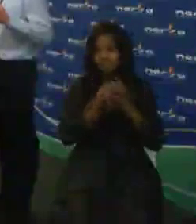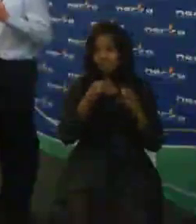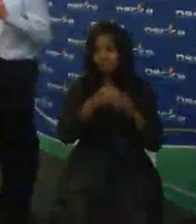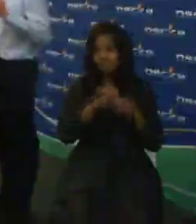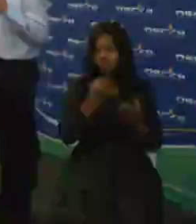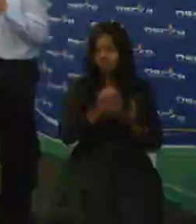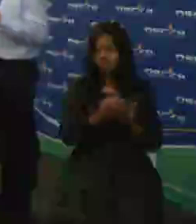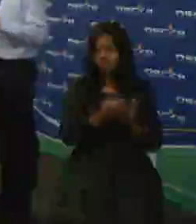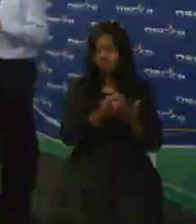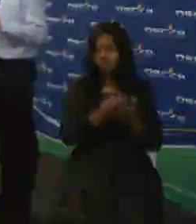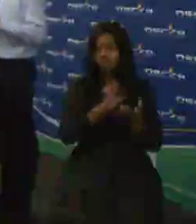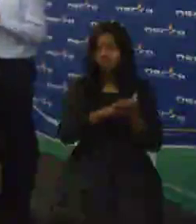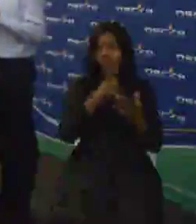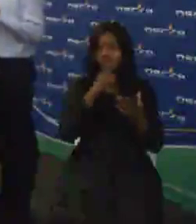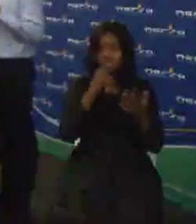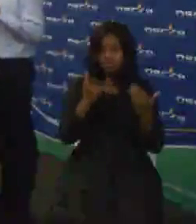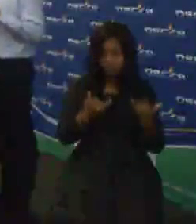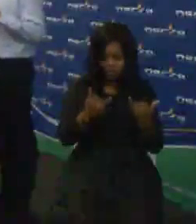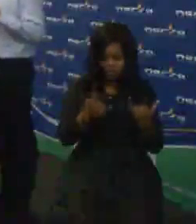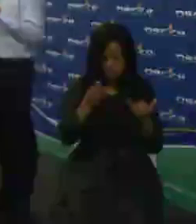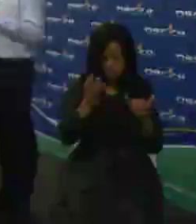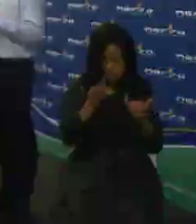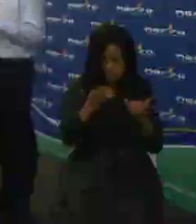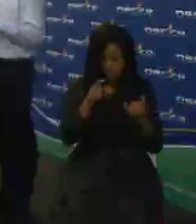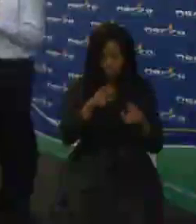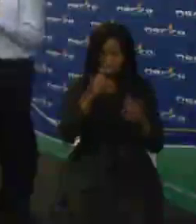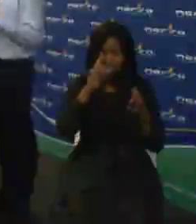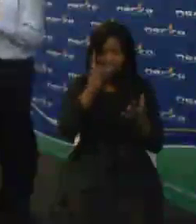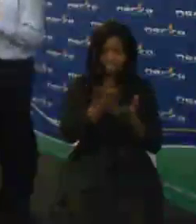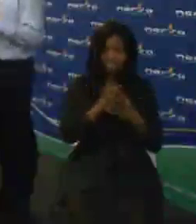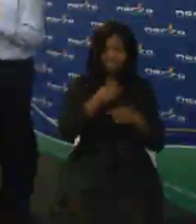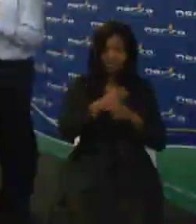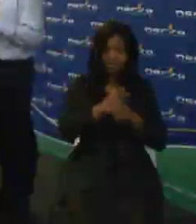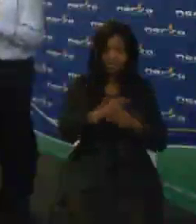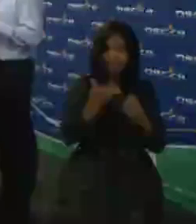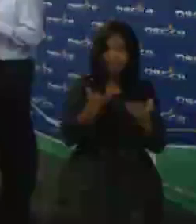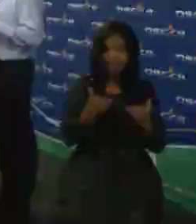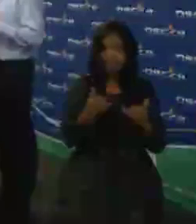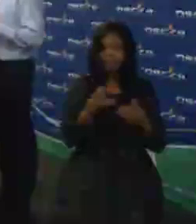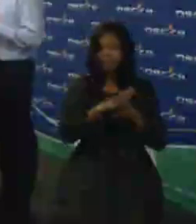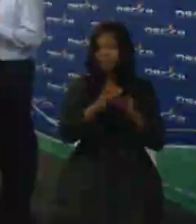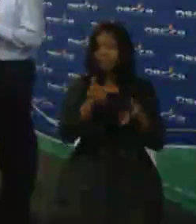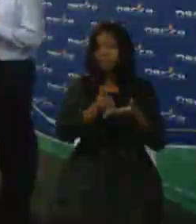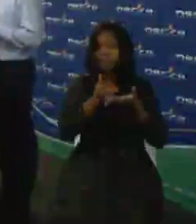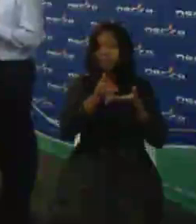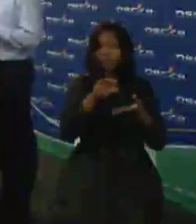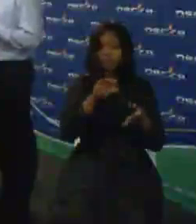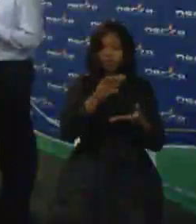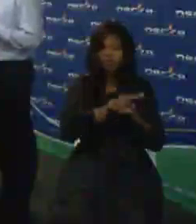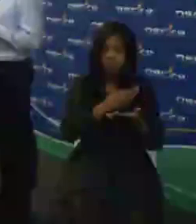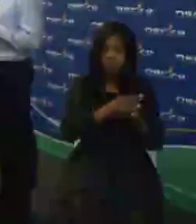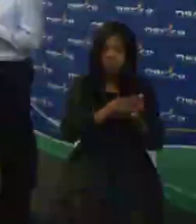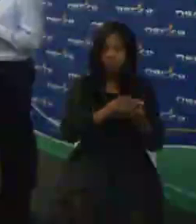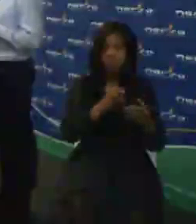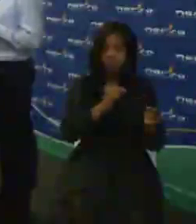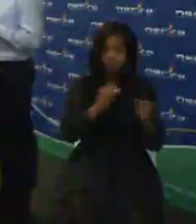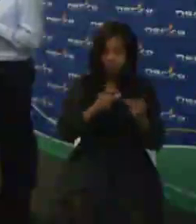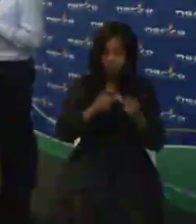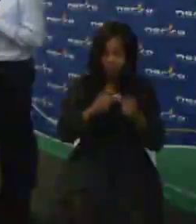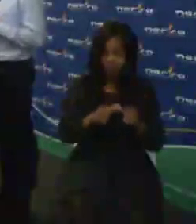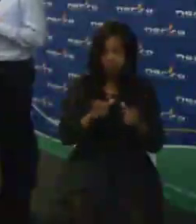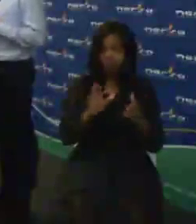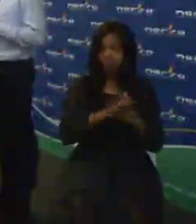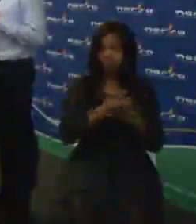Right? And I can tell you now, if decisions made here do not help the financial sustainability